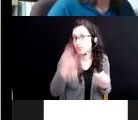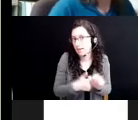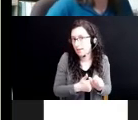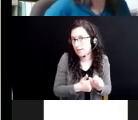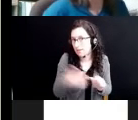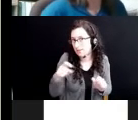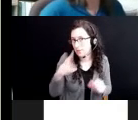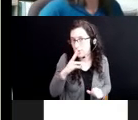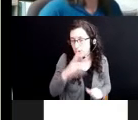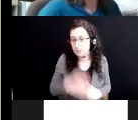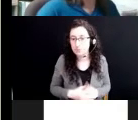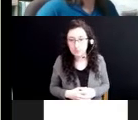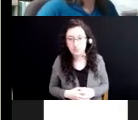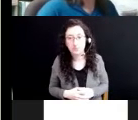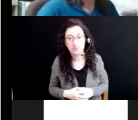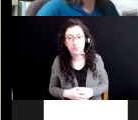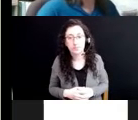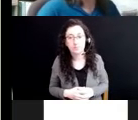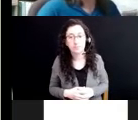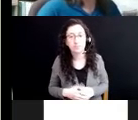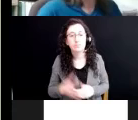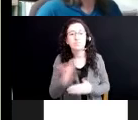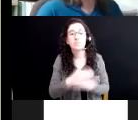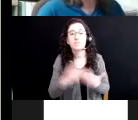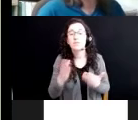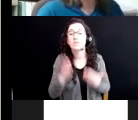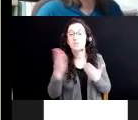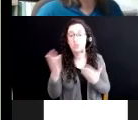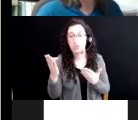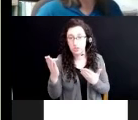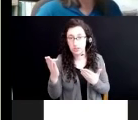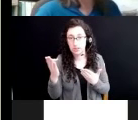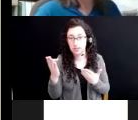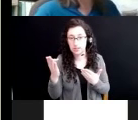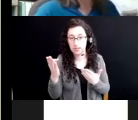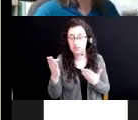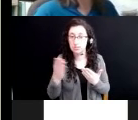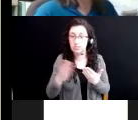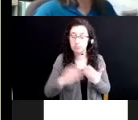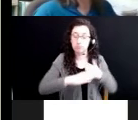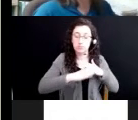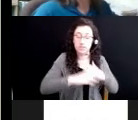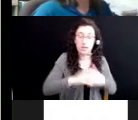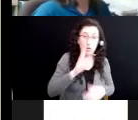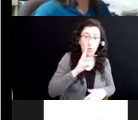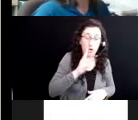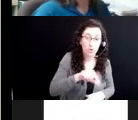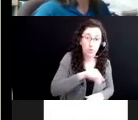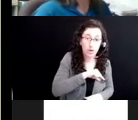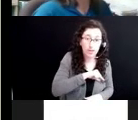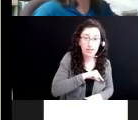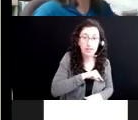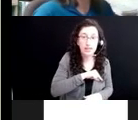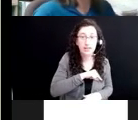So some examples or some suggestions would be to prevent or to protect water quality, restore